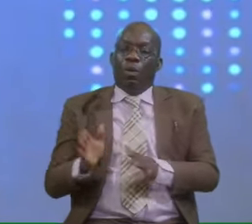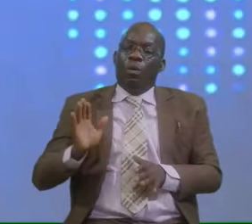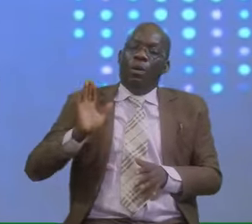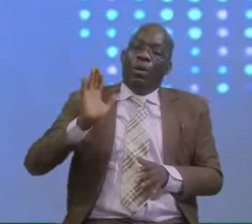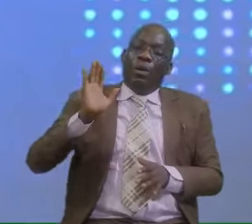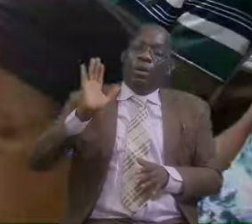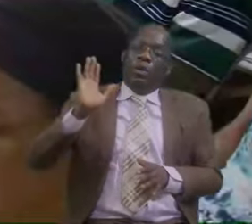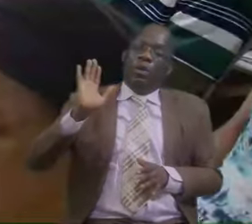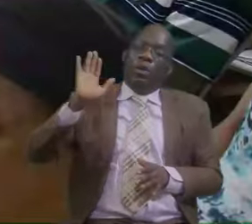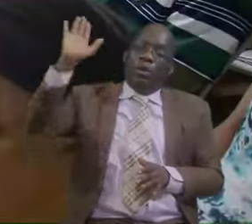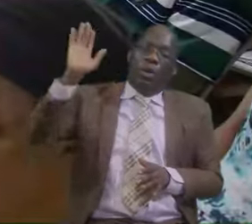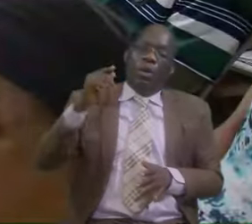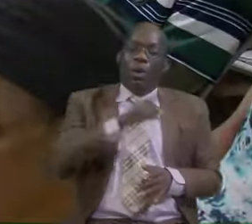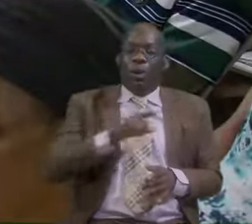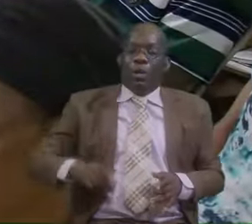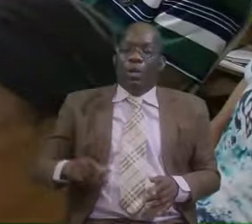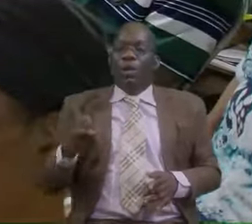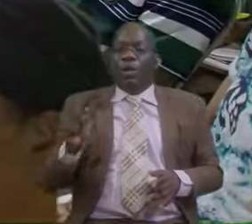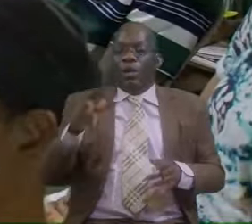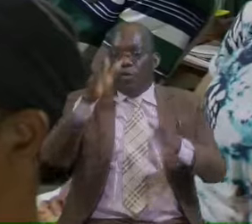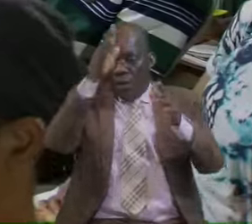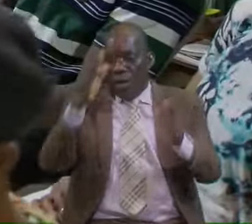Father raised him from the dead. In